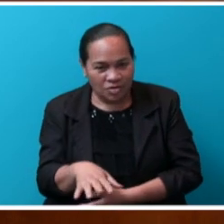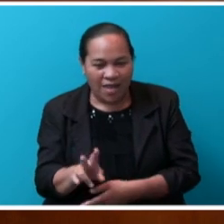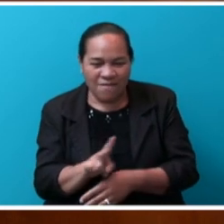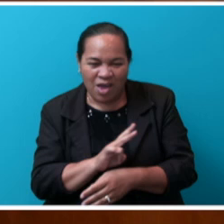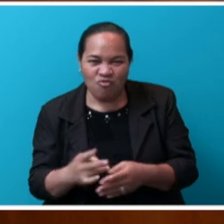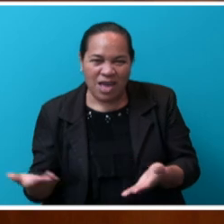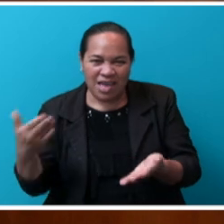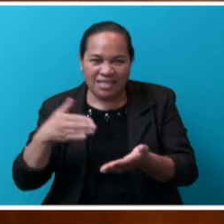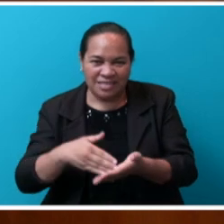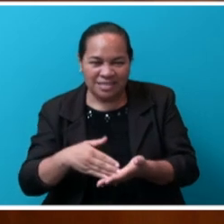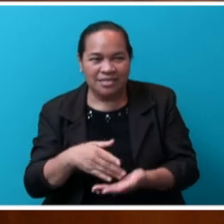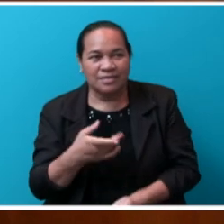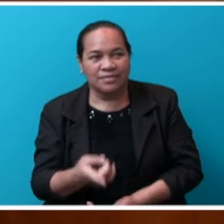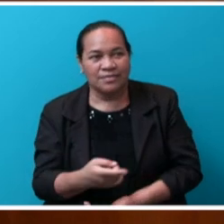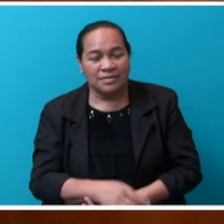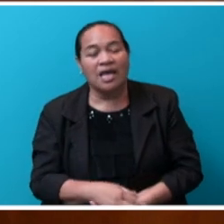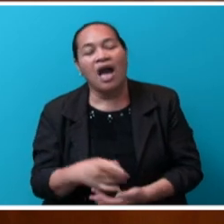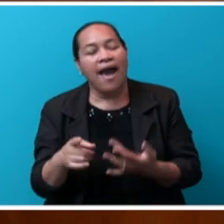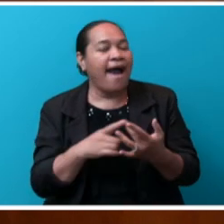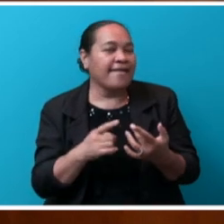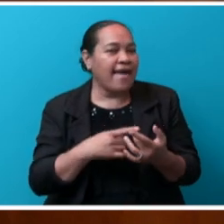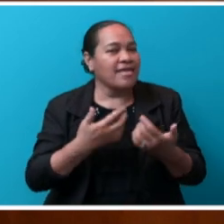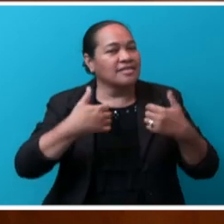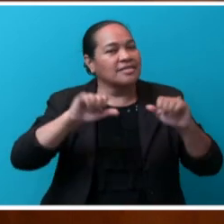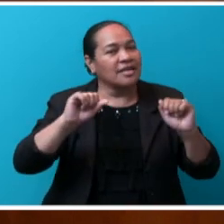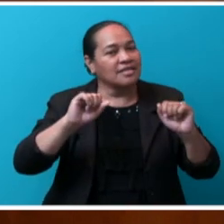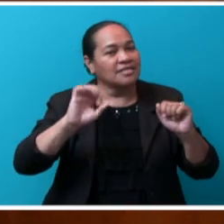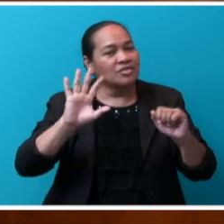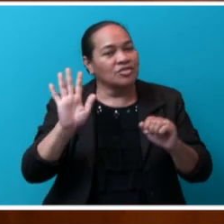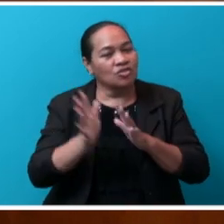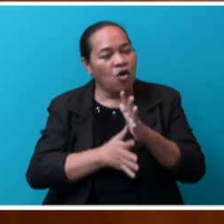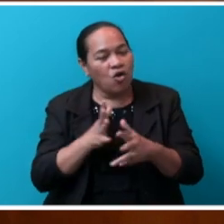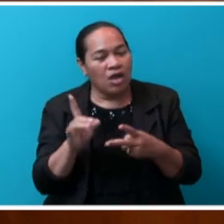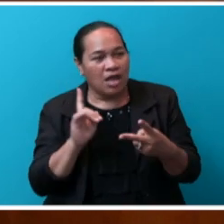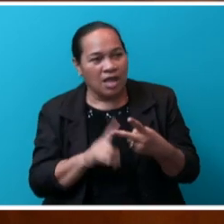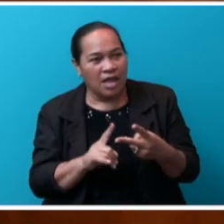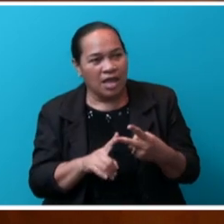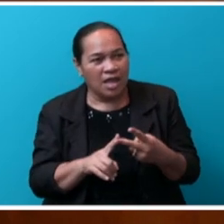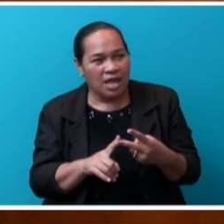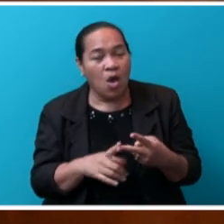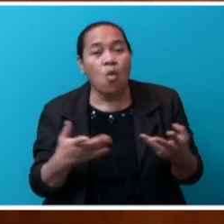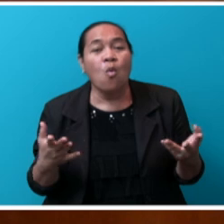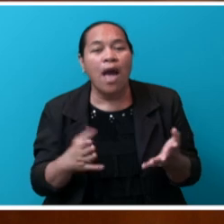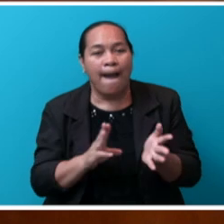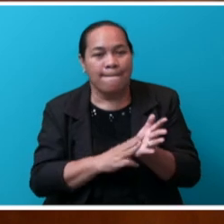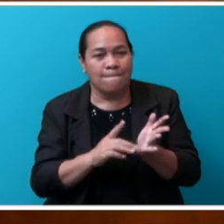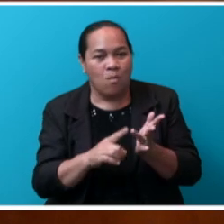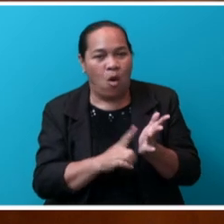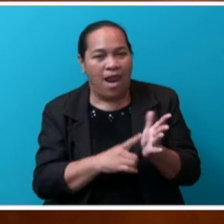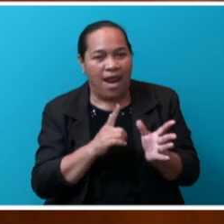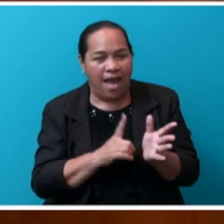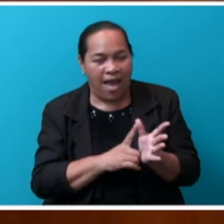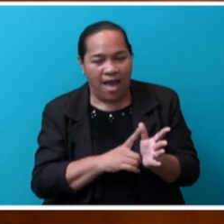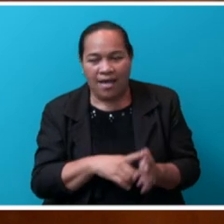business. Another success story is Tokanamara Development Limited in Moala,